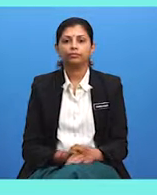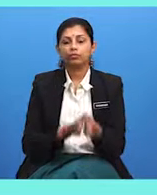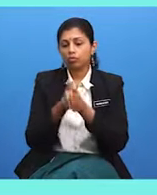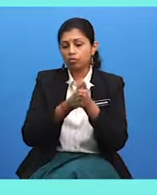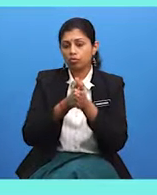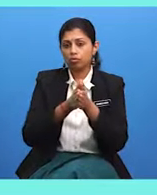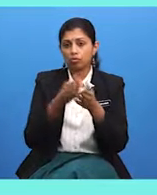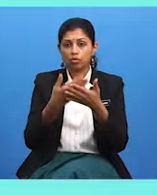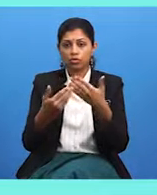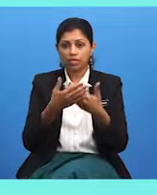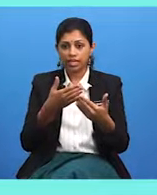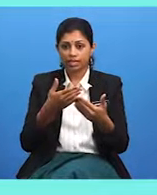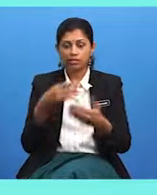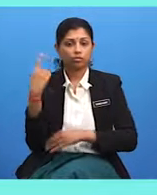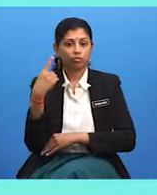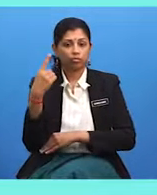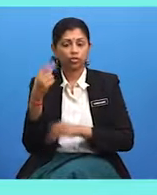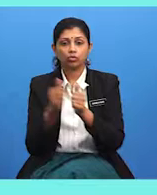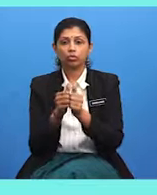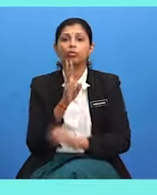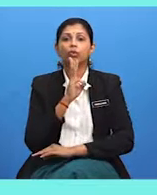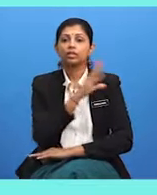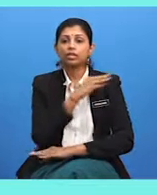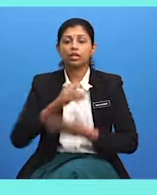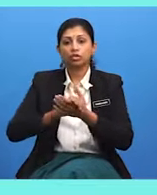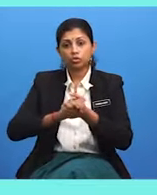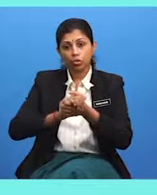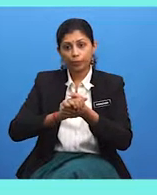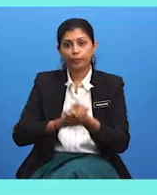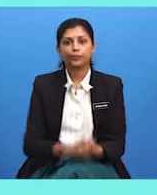Wash hands frequently with water and soap.